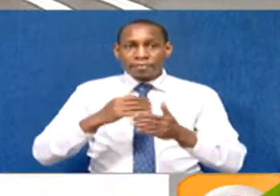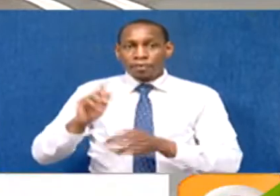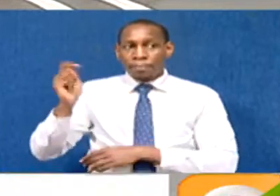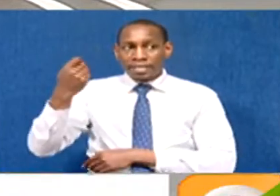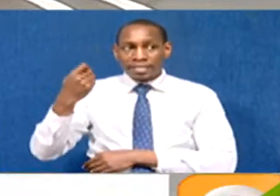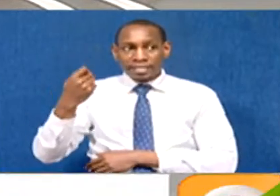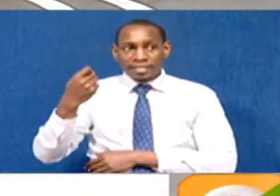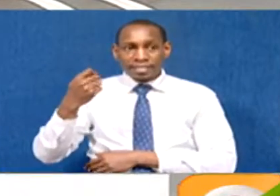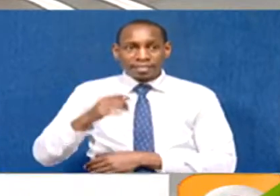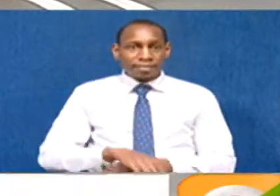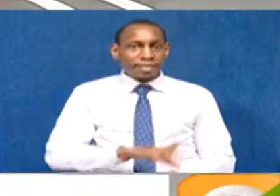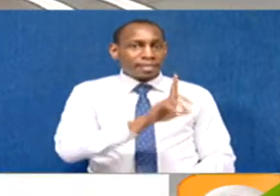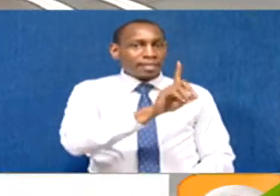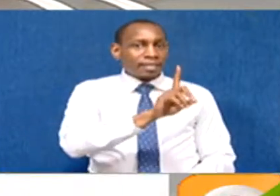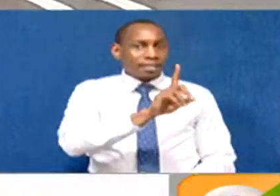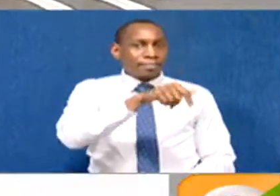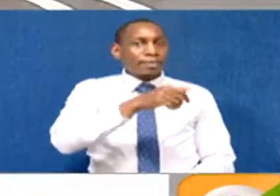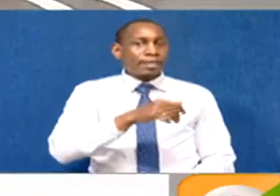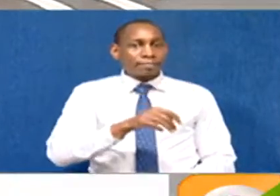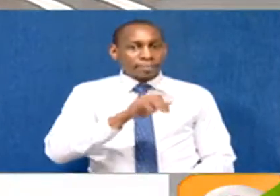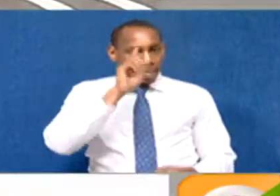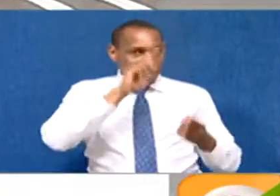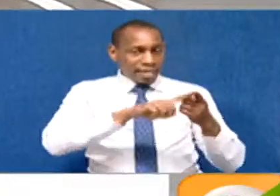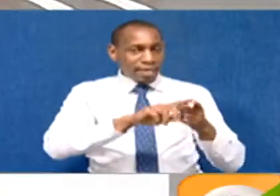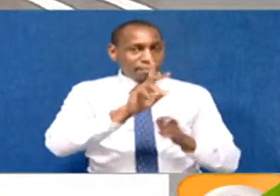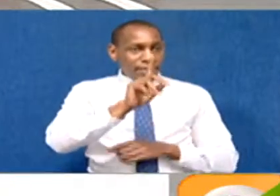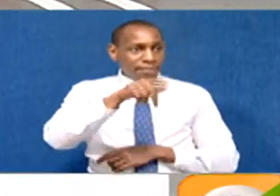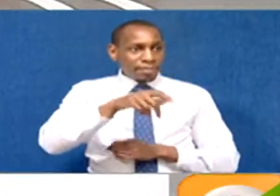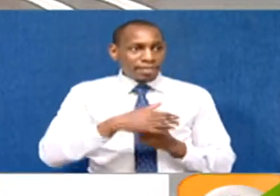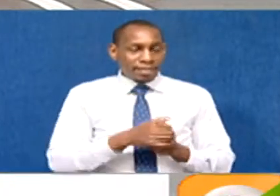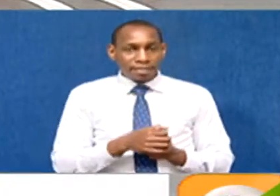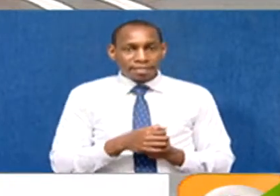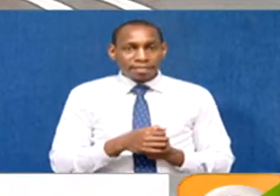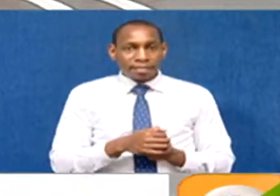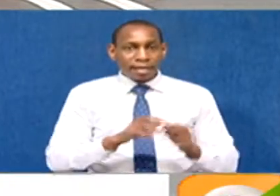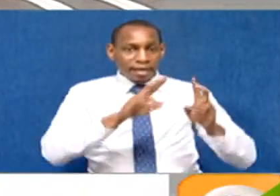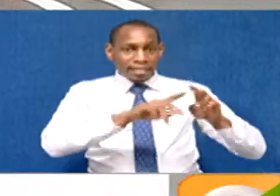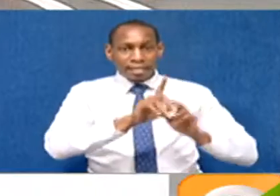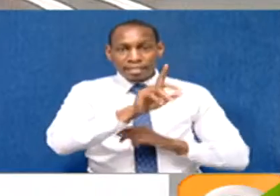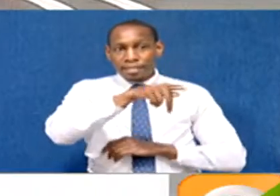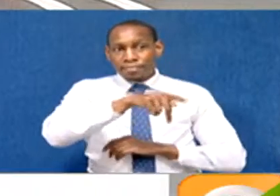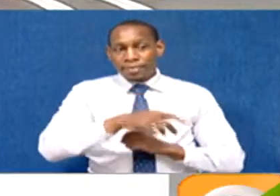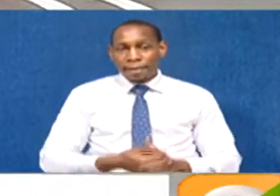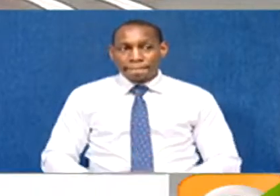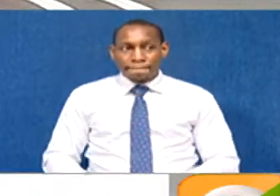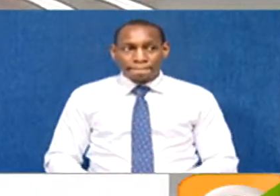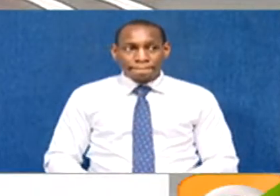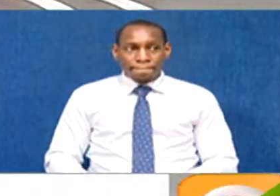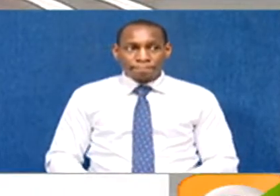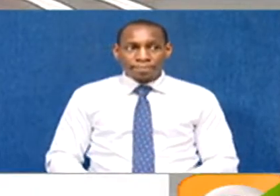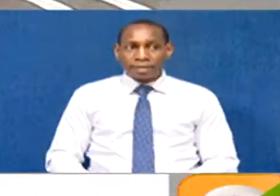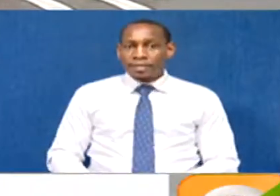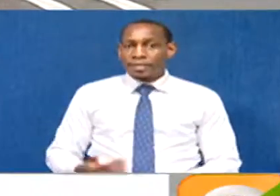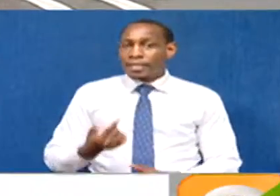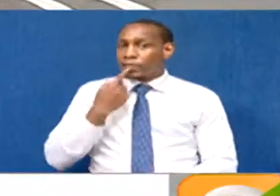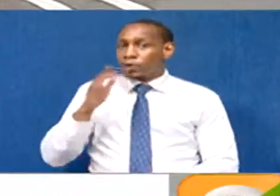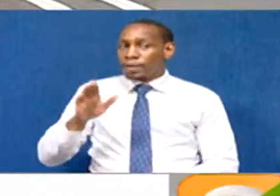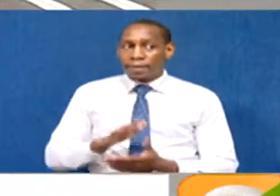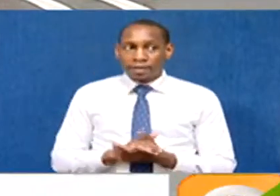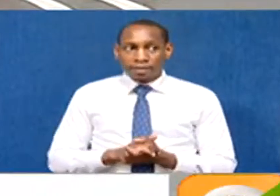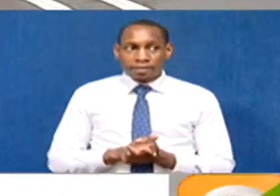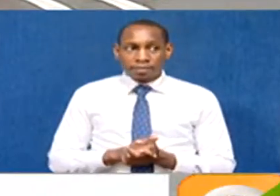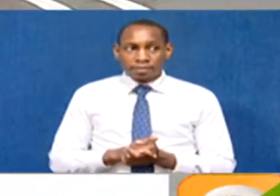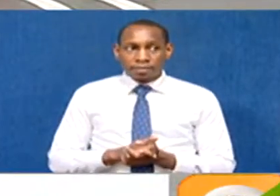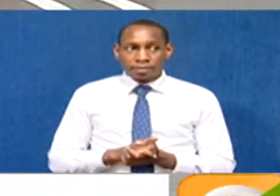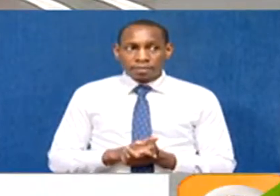presidency, you must DP. Anatafuta DP. Anatafuta DP. I told Wanga, that one you are given,